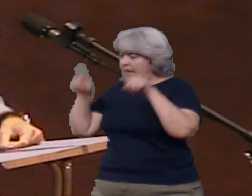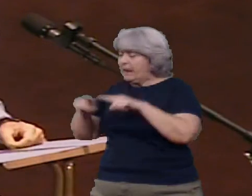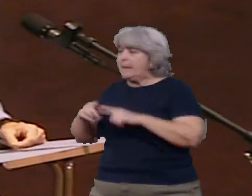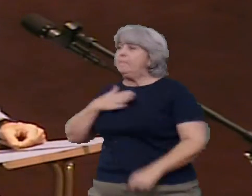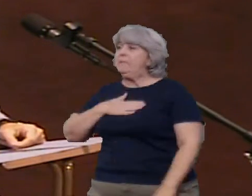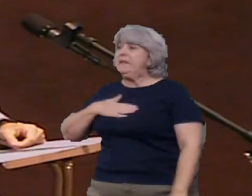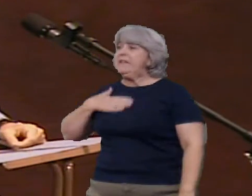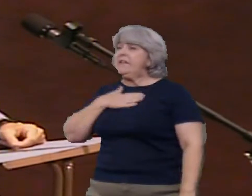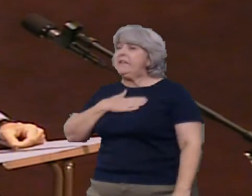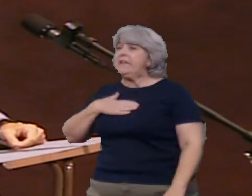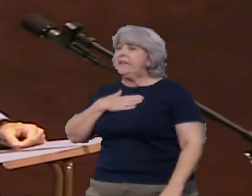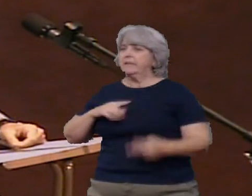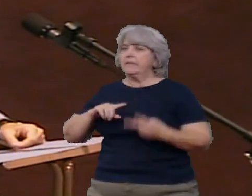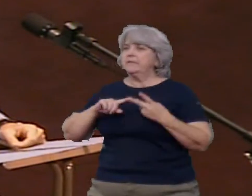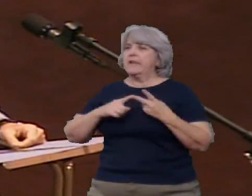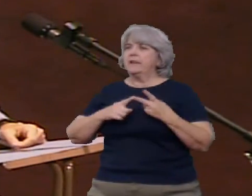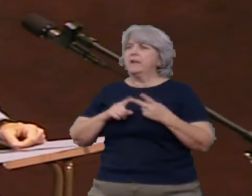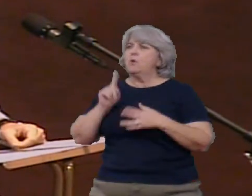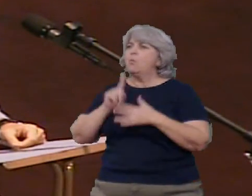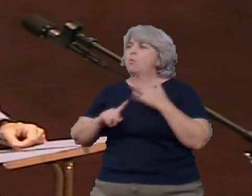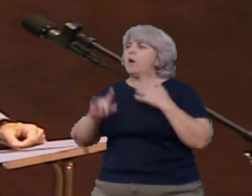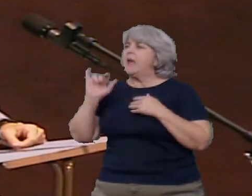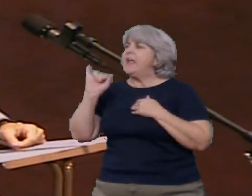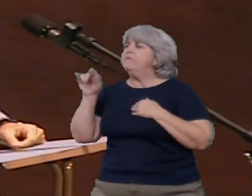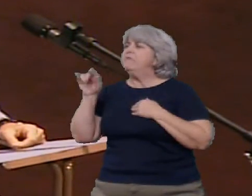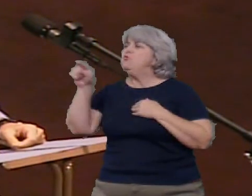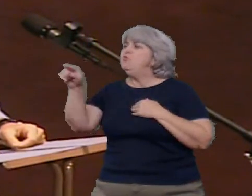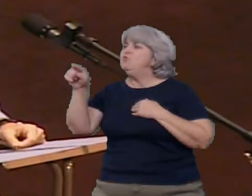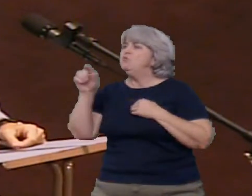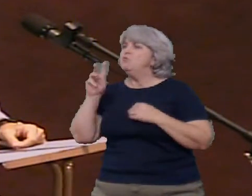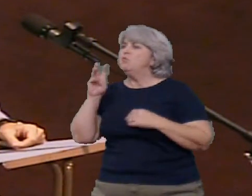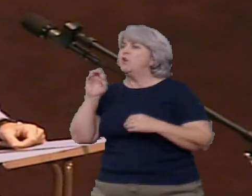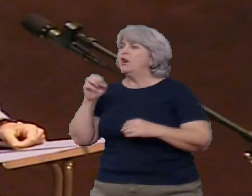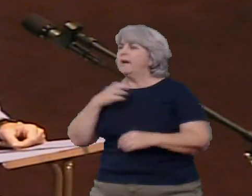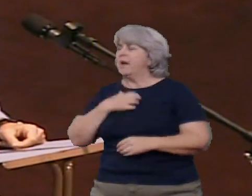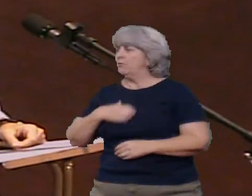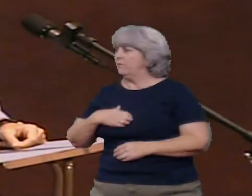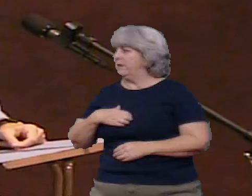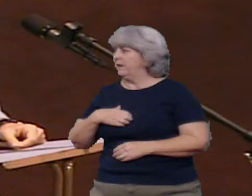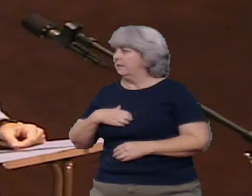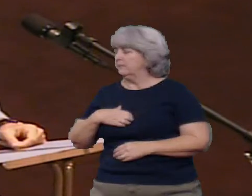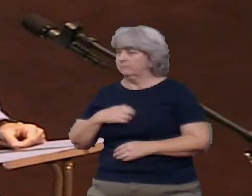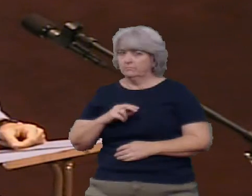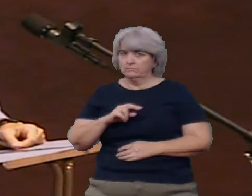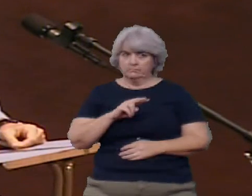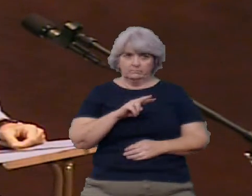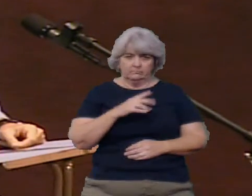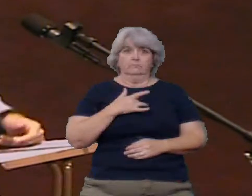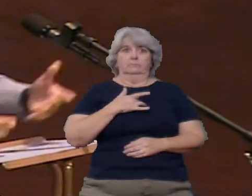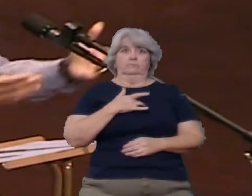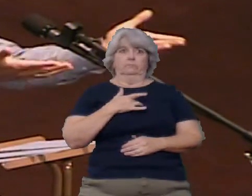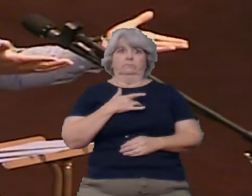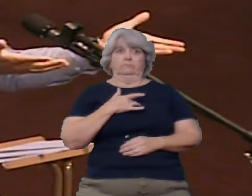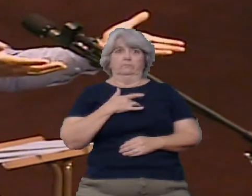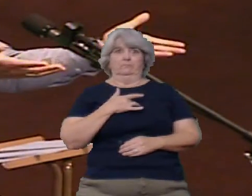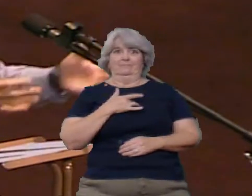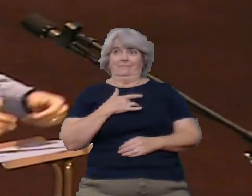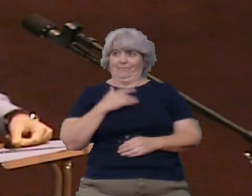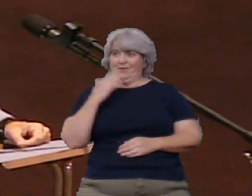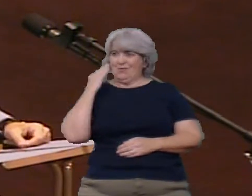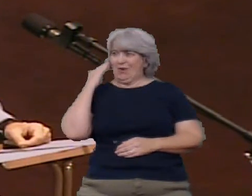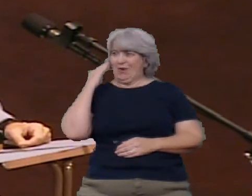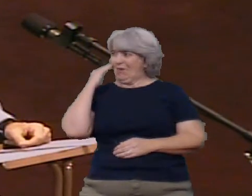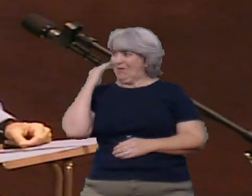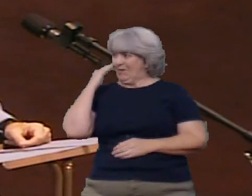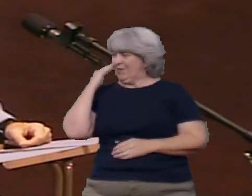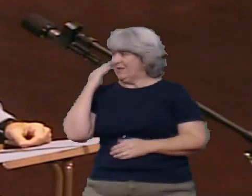asking a question, what if you were hungry? Because the question makes it personal. Again, we look at that sign and we